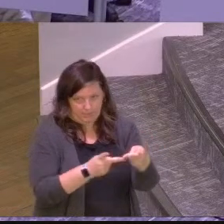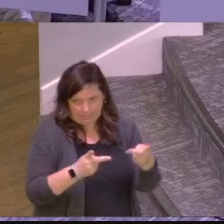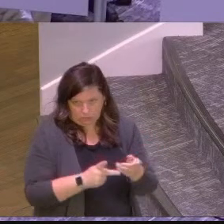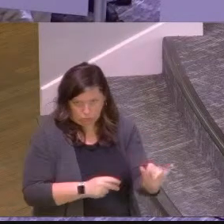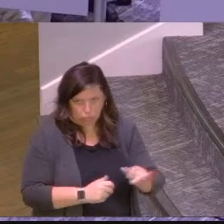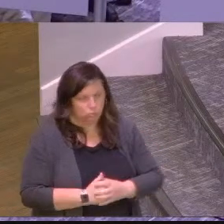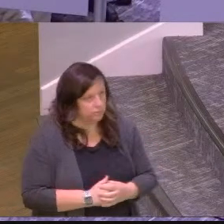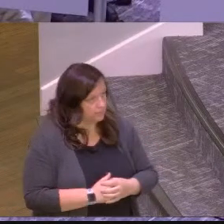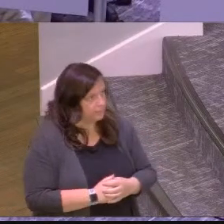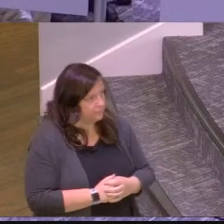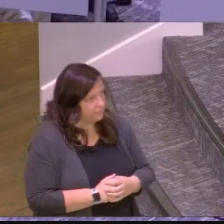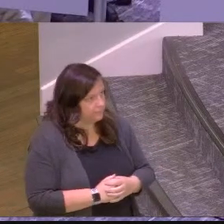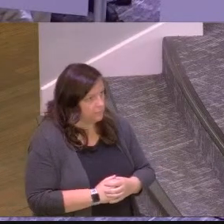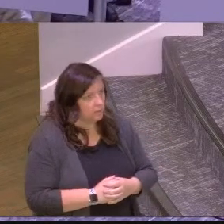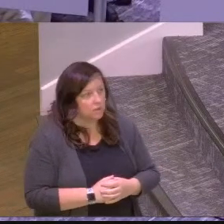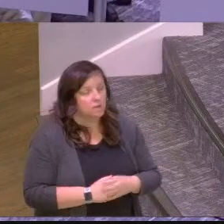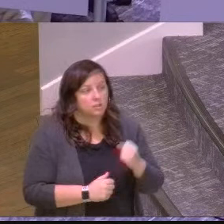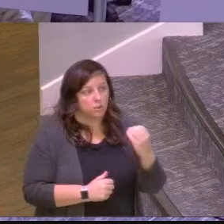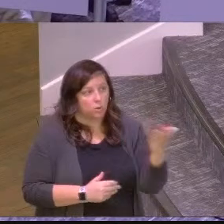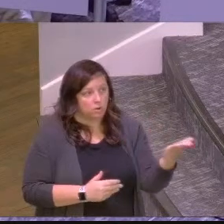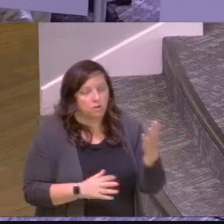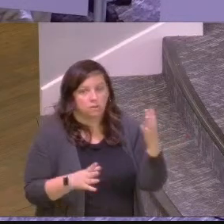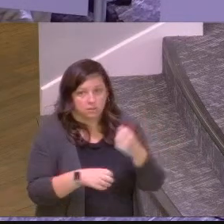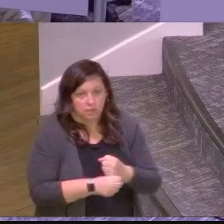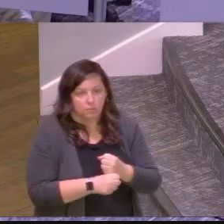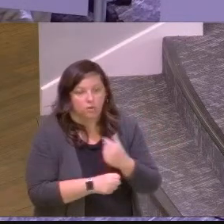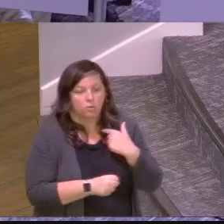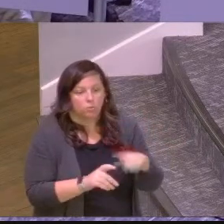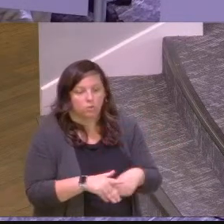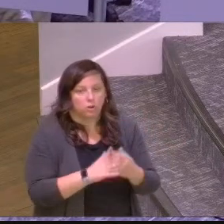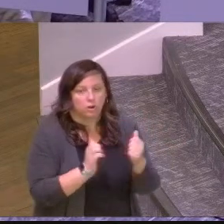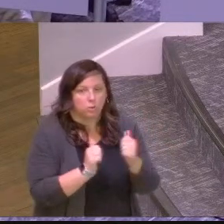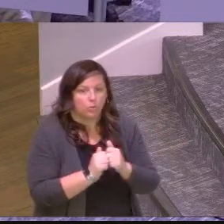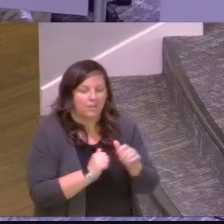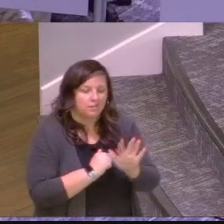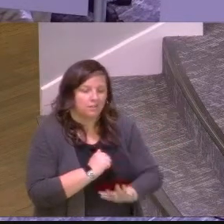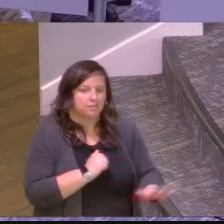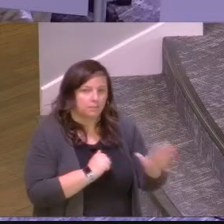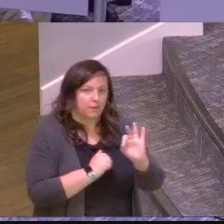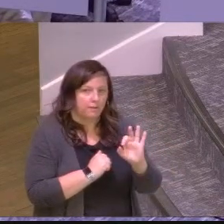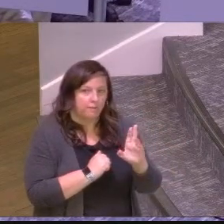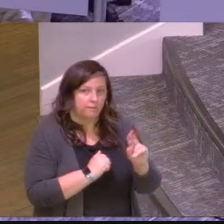Summary-wise, starting off the year with an estimated fund balance of $49 million,